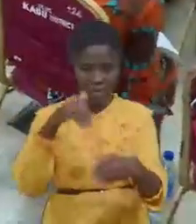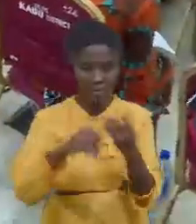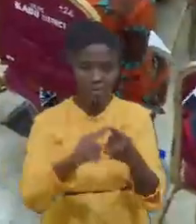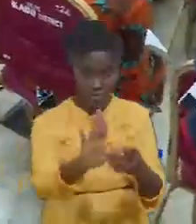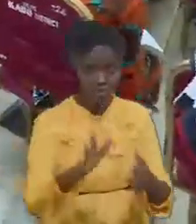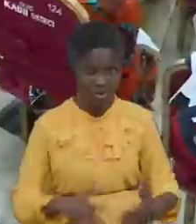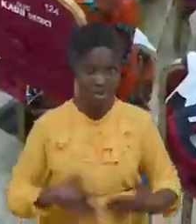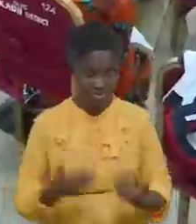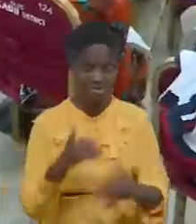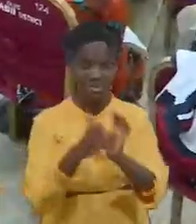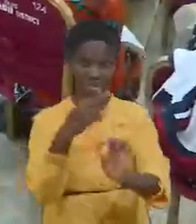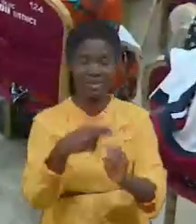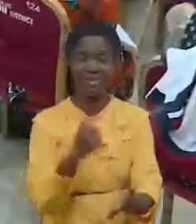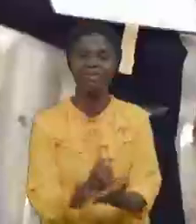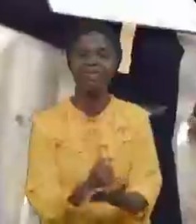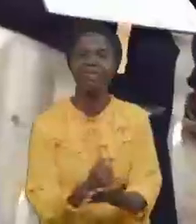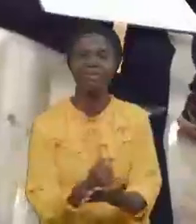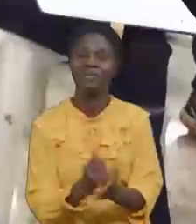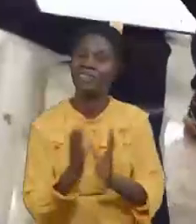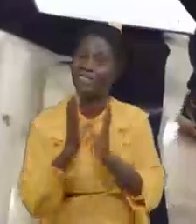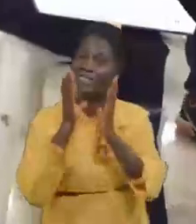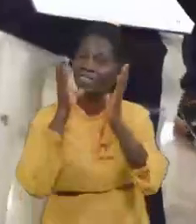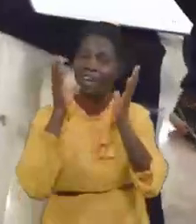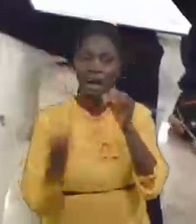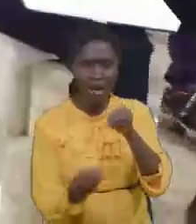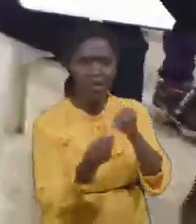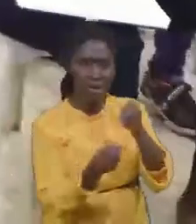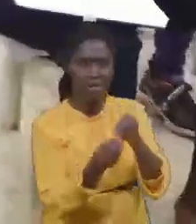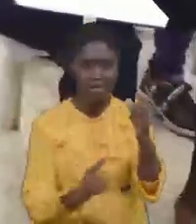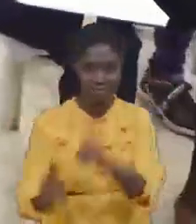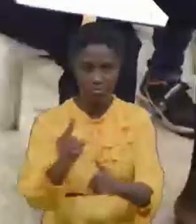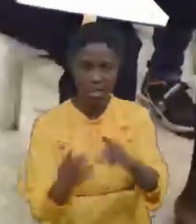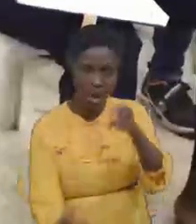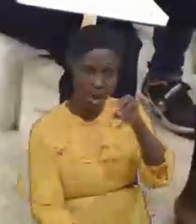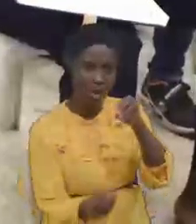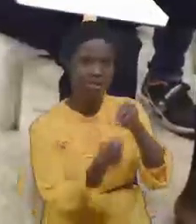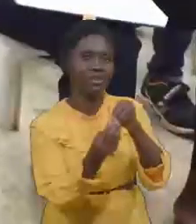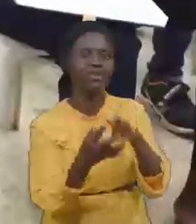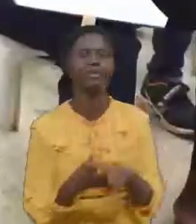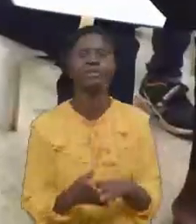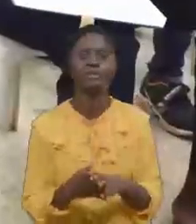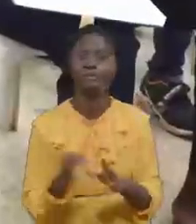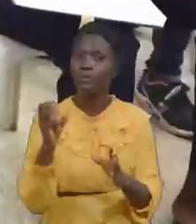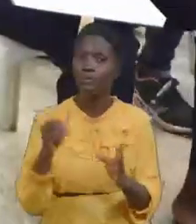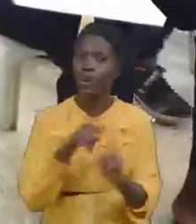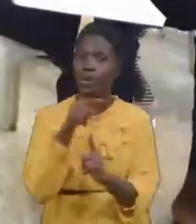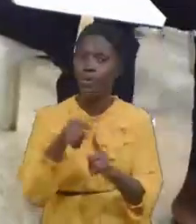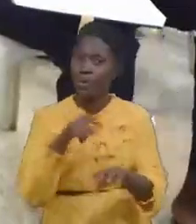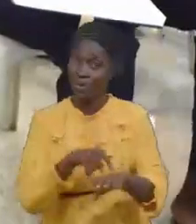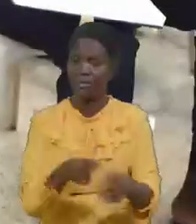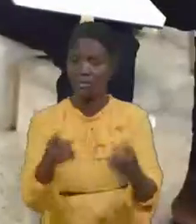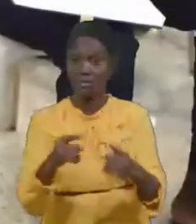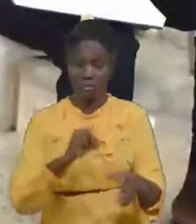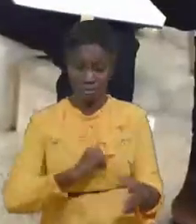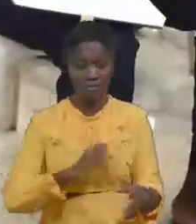life. Somebody help me shout addition. So when the time comes, I will give